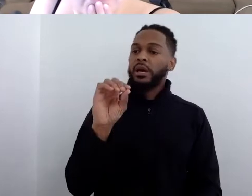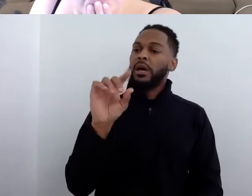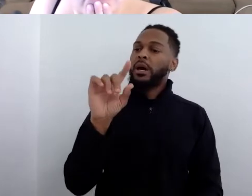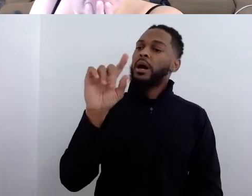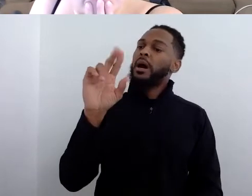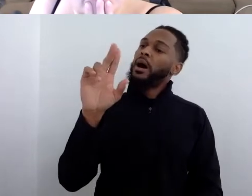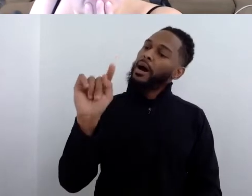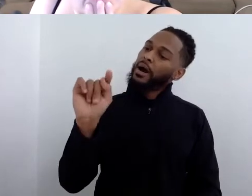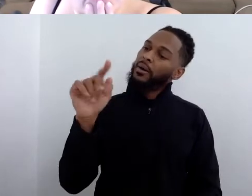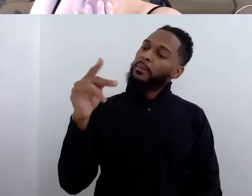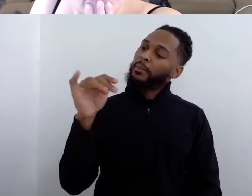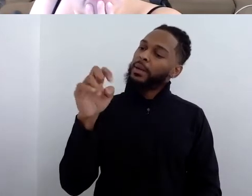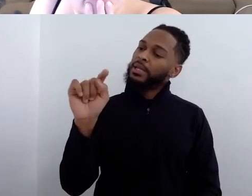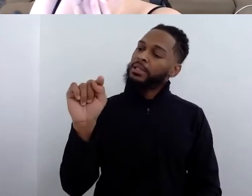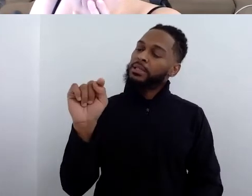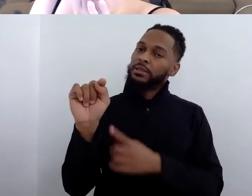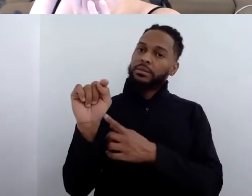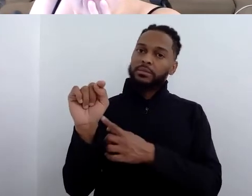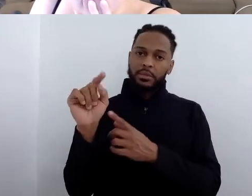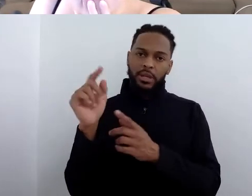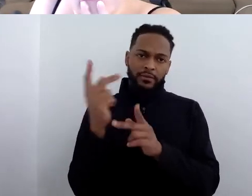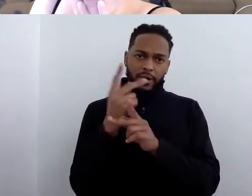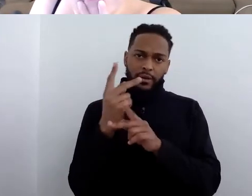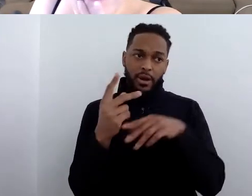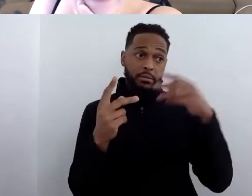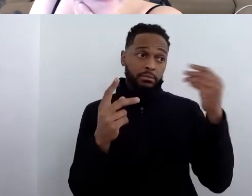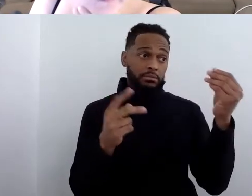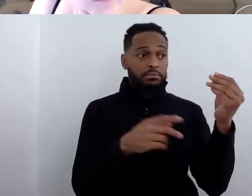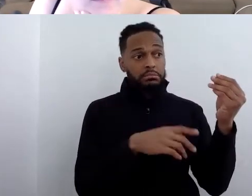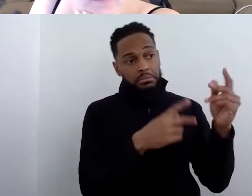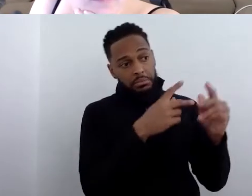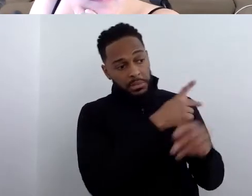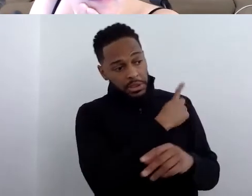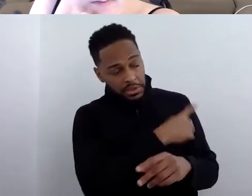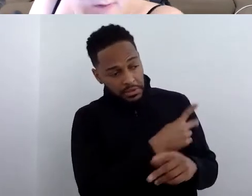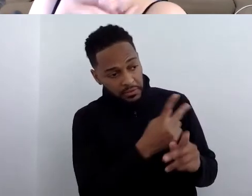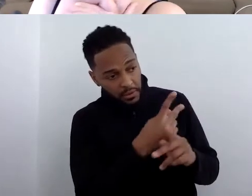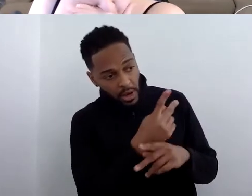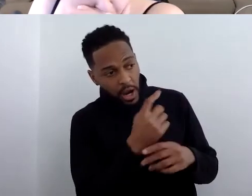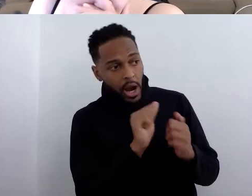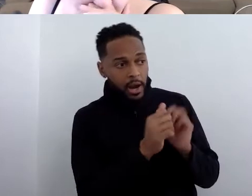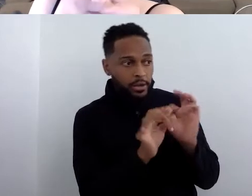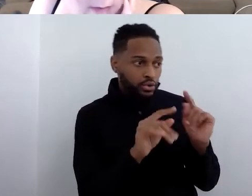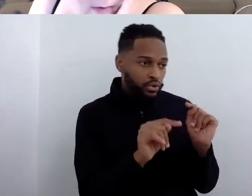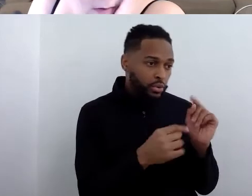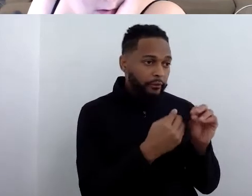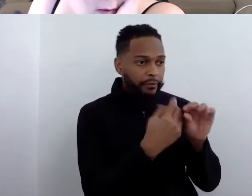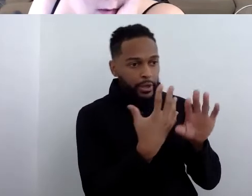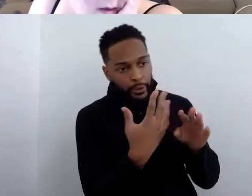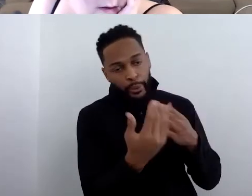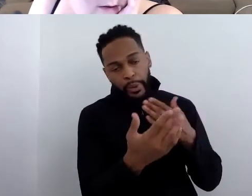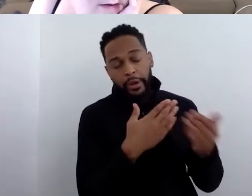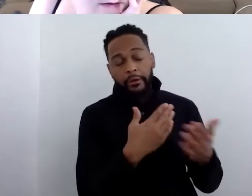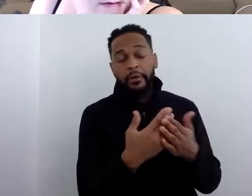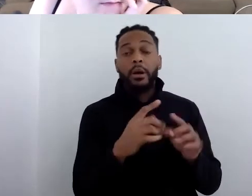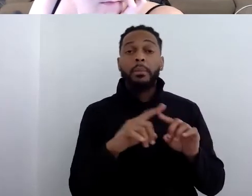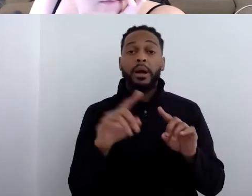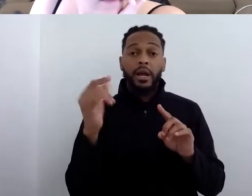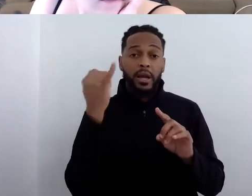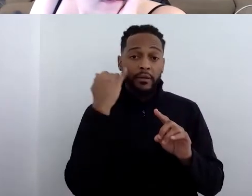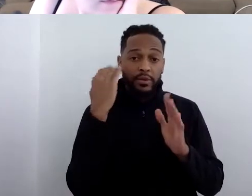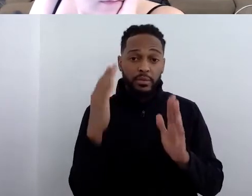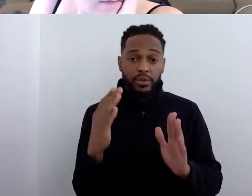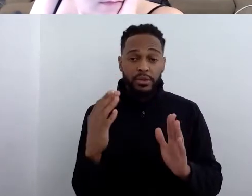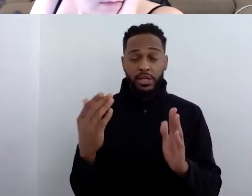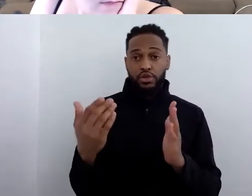in person. You can, a guy, you figure stuff out. But when a person with a brand new spinal